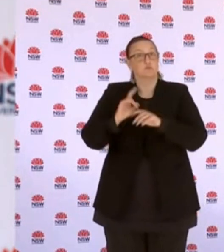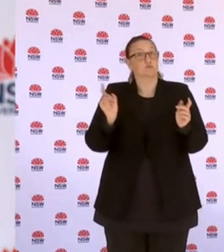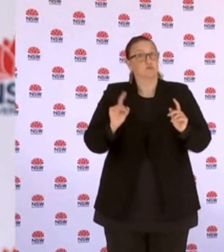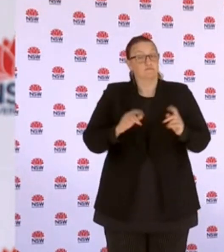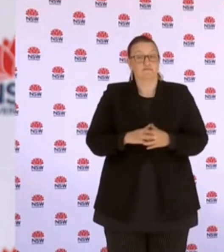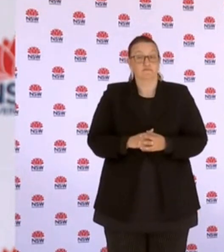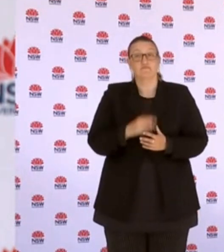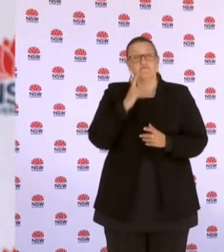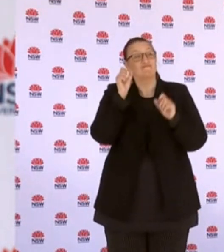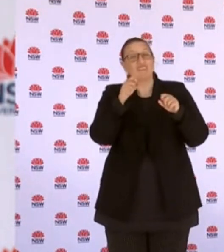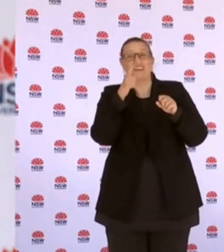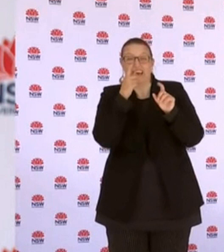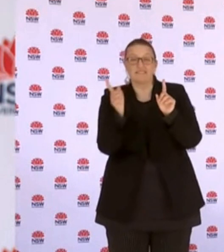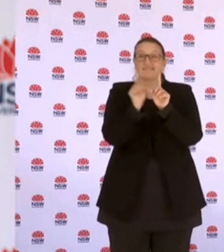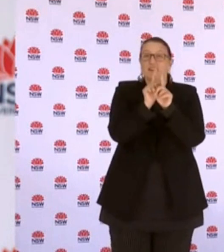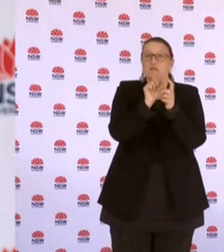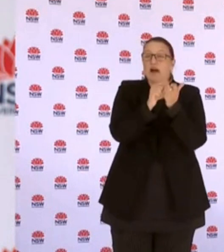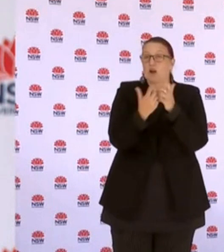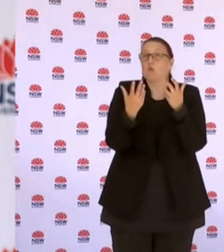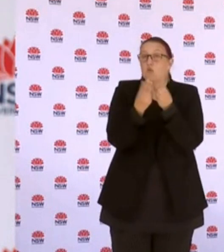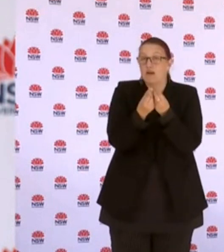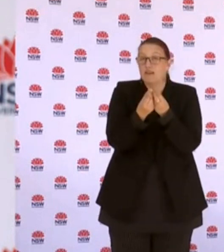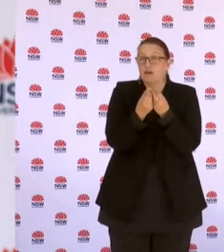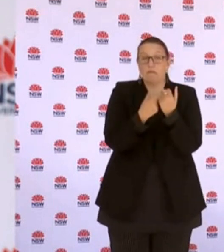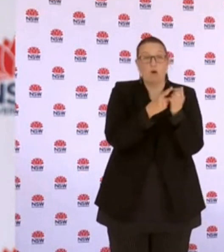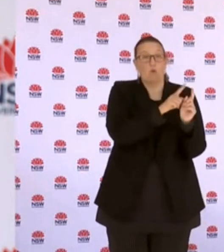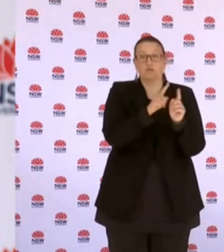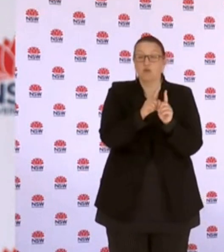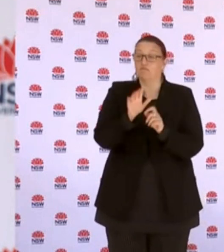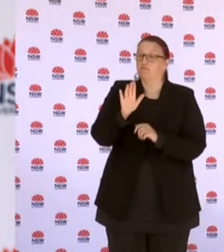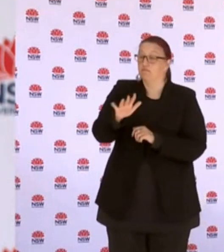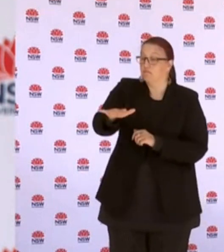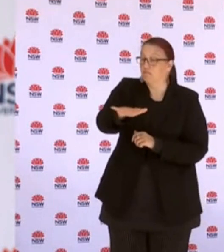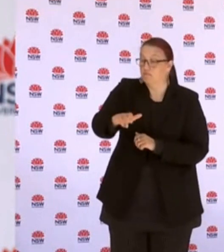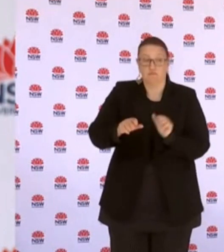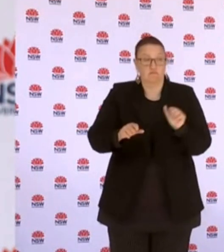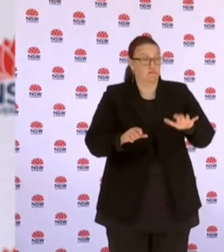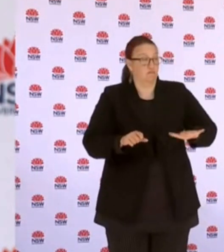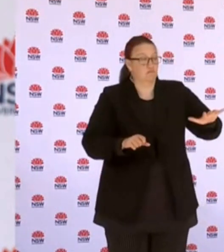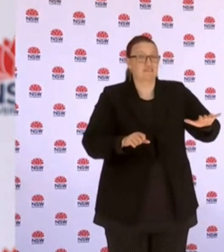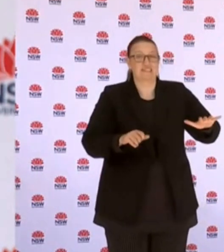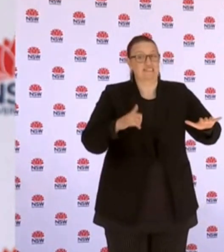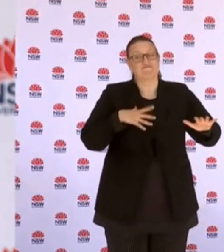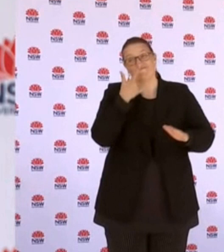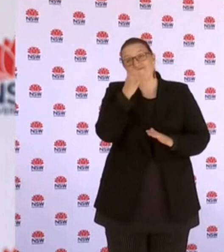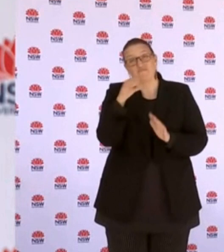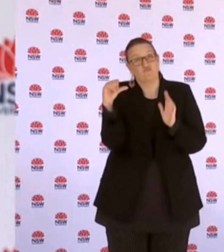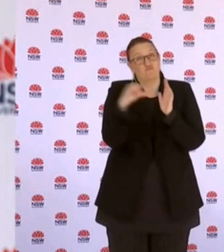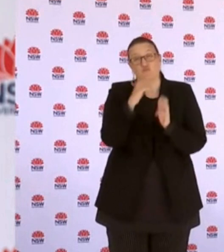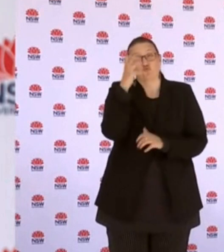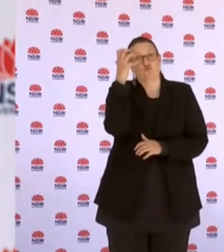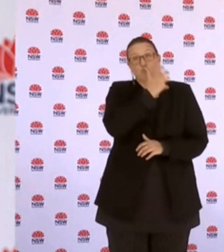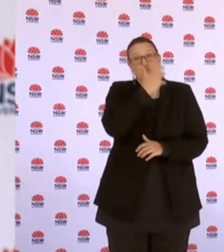reflective of that, but also reflective of, on the ground, the local circumstances might be that the health authorities just have to make some of those